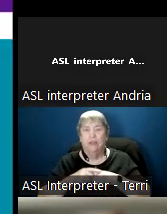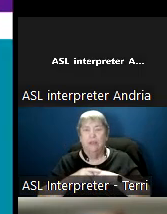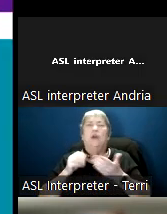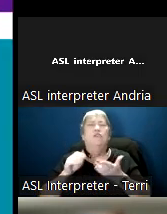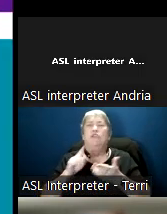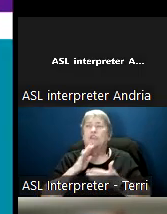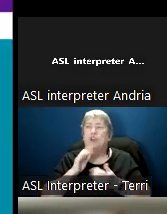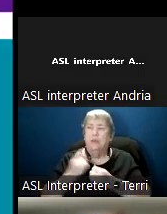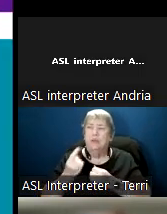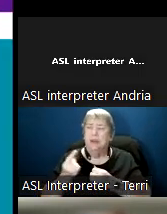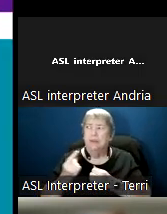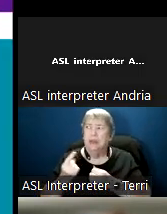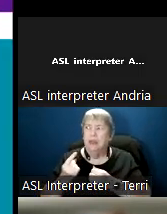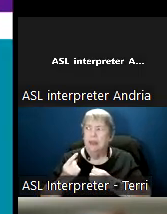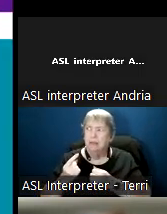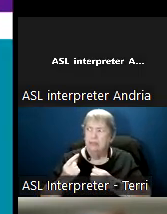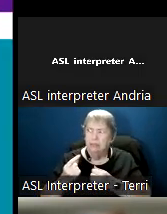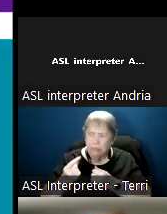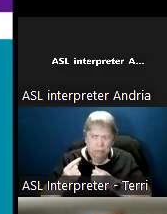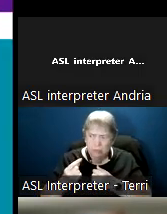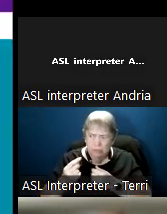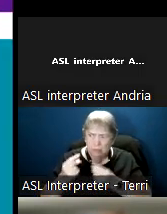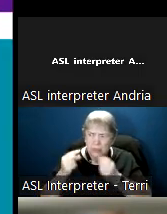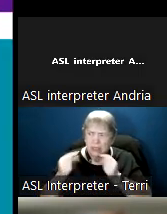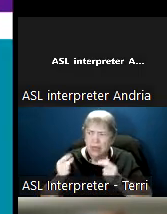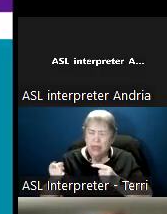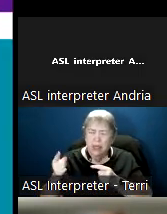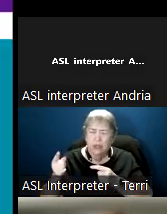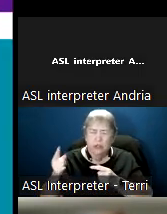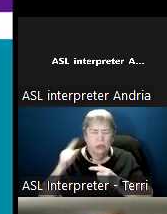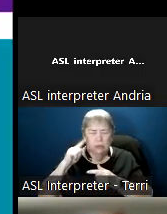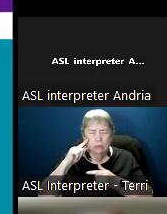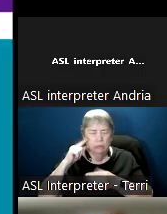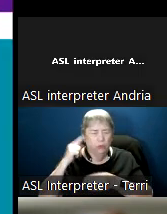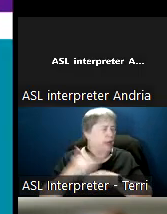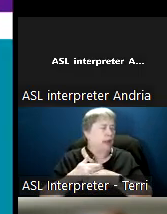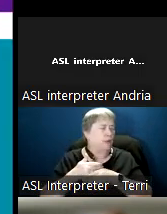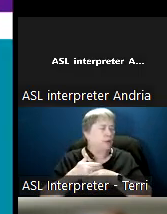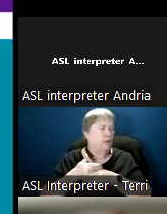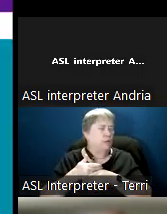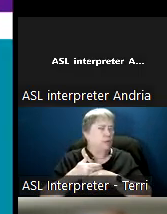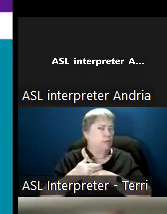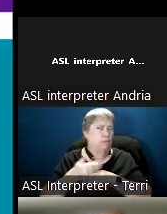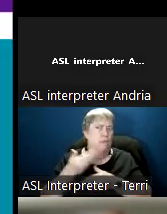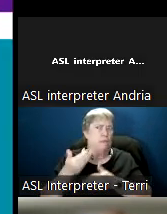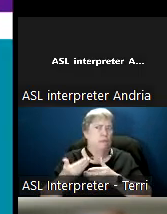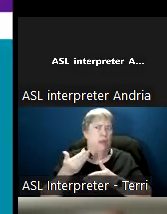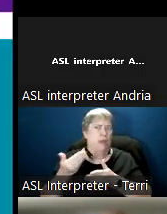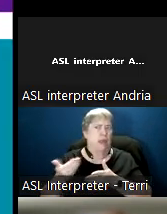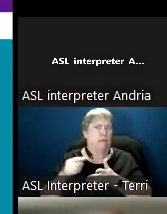and suddenly they shut down on you, have they gone into freeze? What was the last thing you talked about? What might have triggered